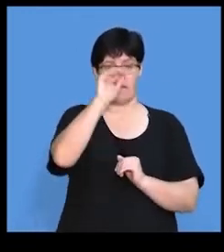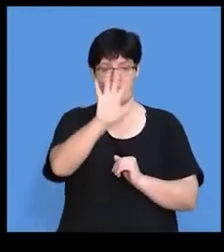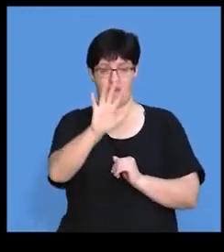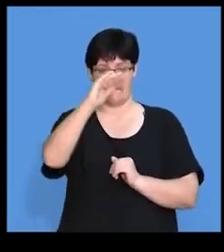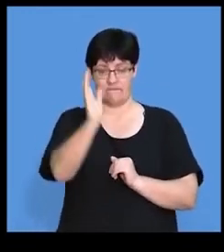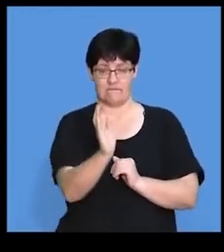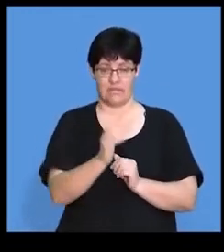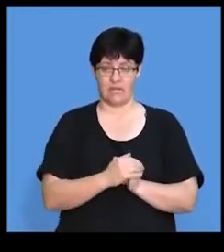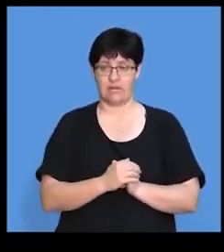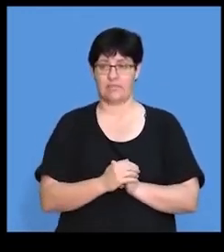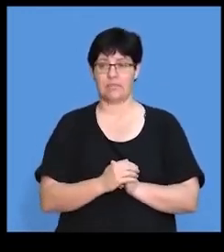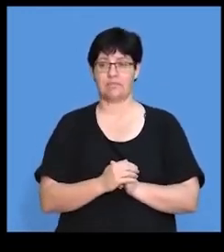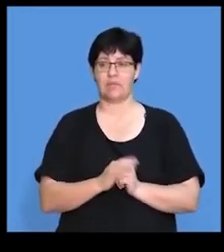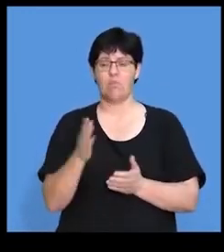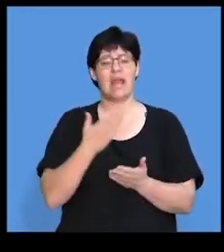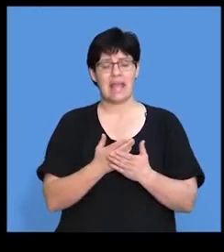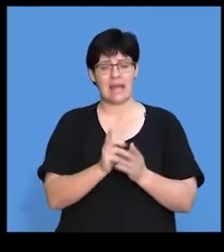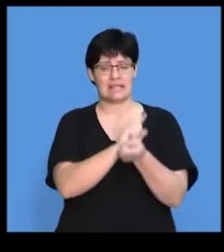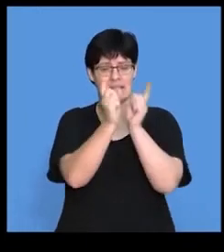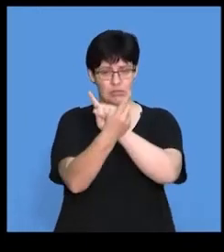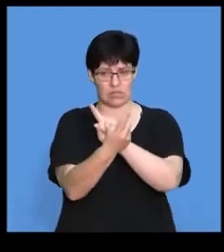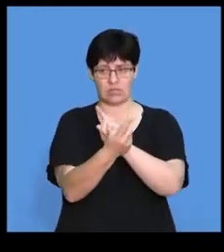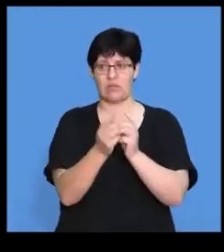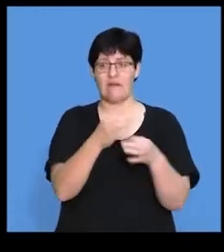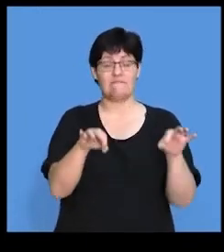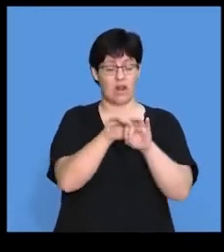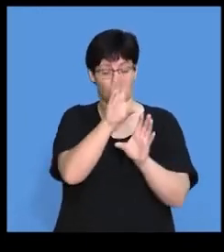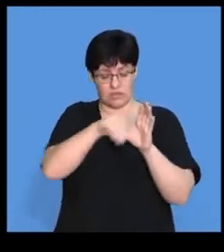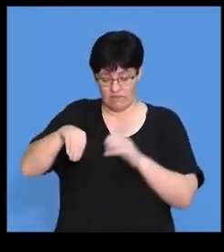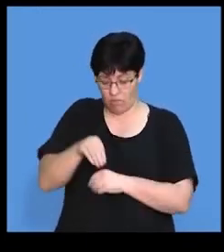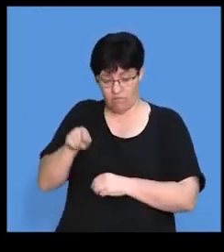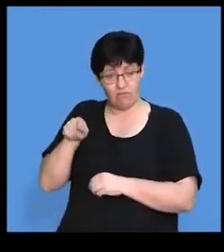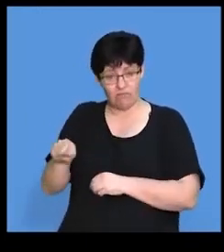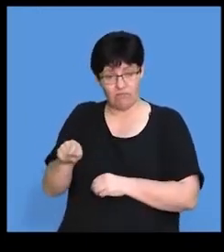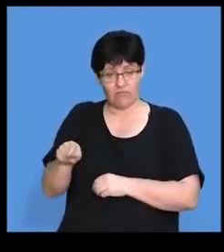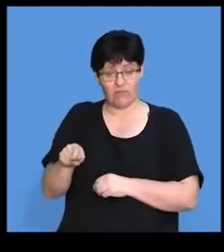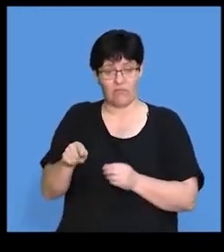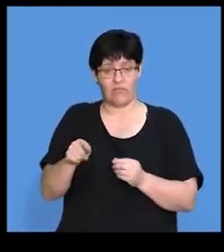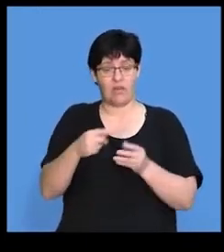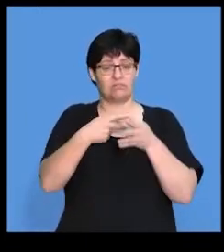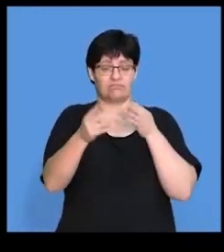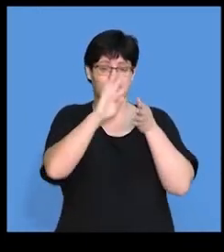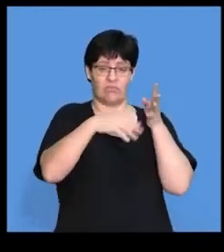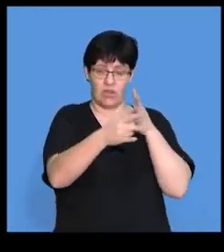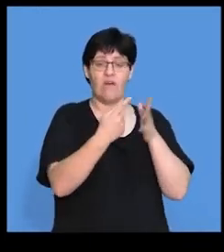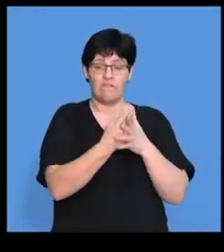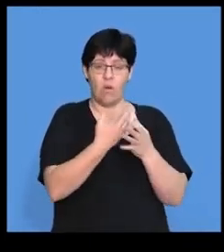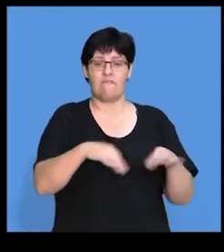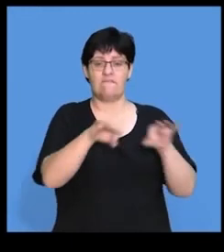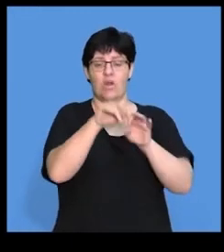5. And I can substitute those two values into this equation to find the value of